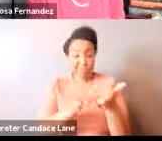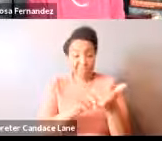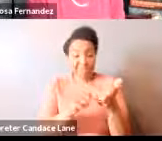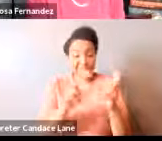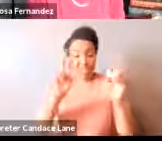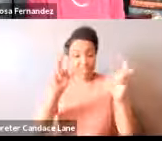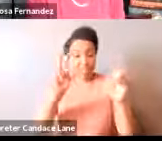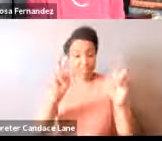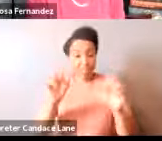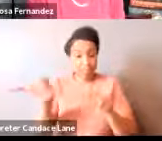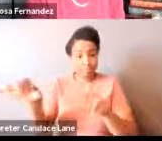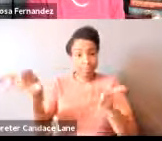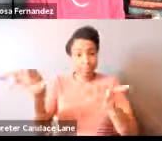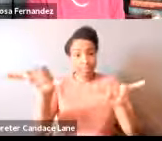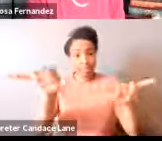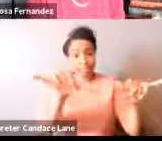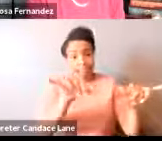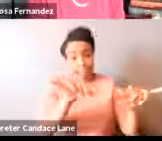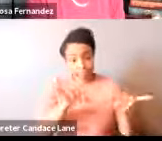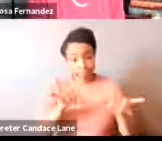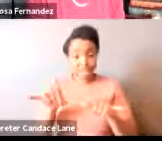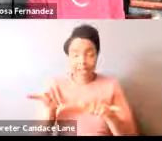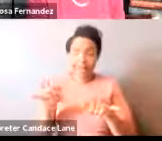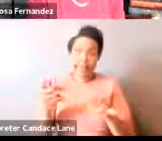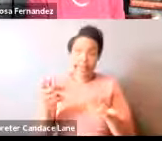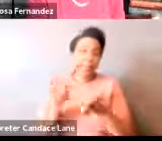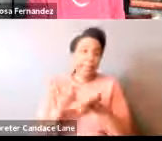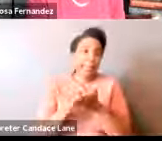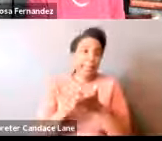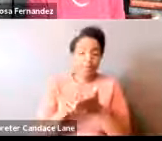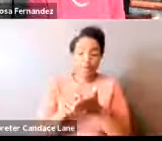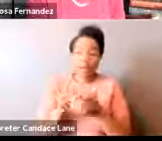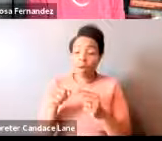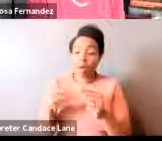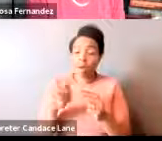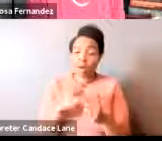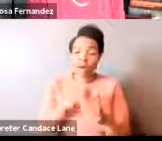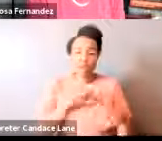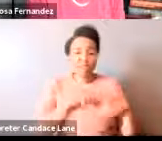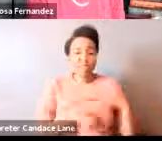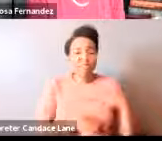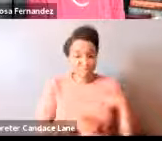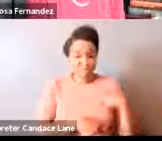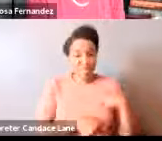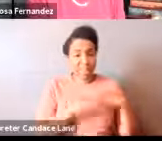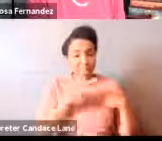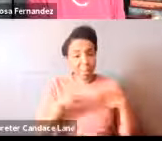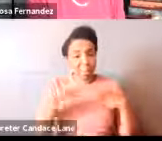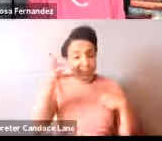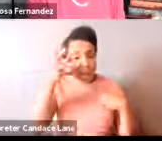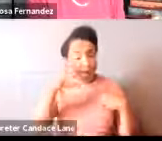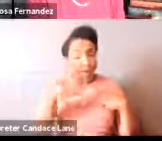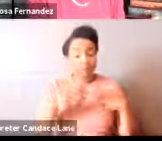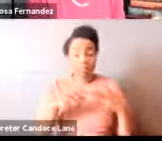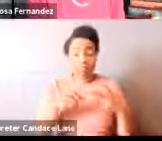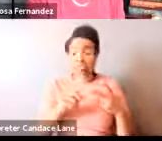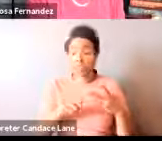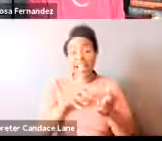are poems about the grieving, the death of a parent, you know, or